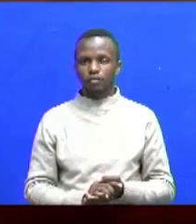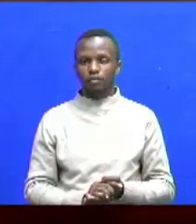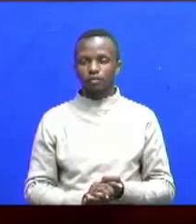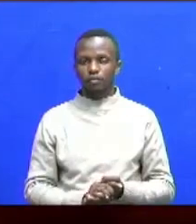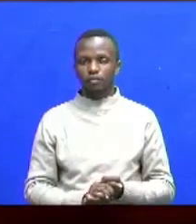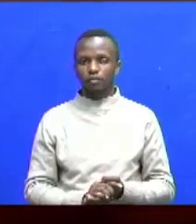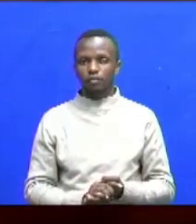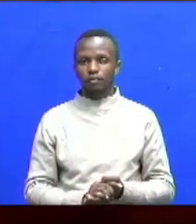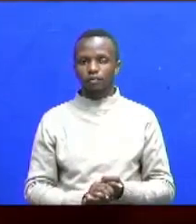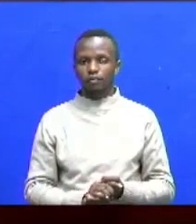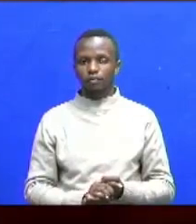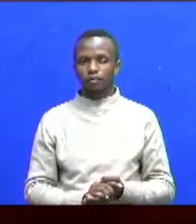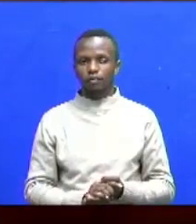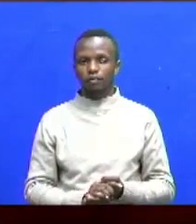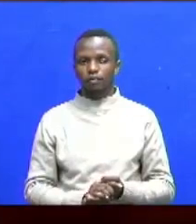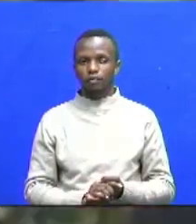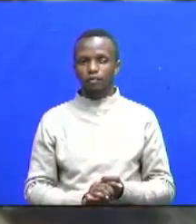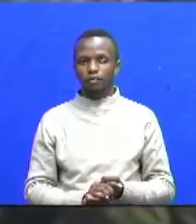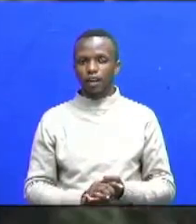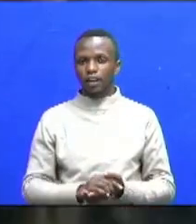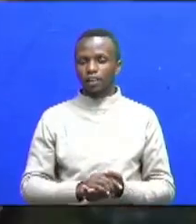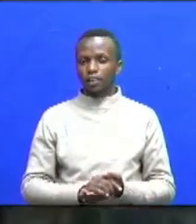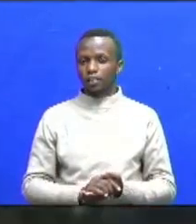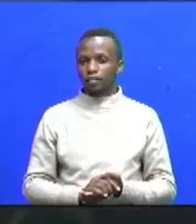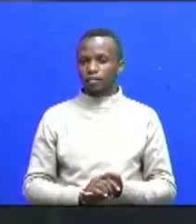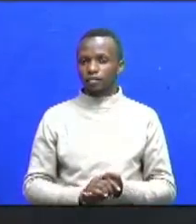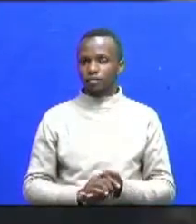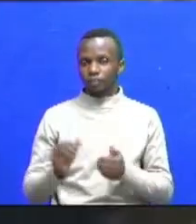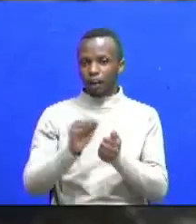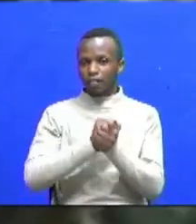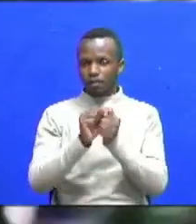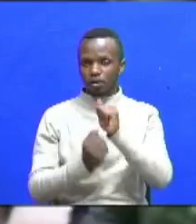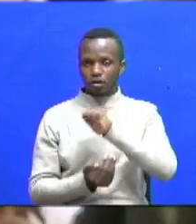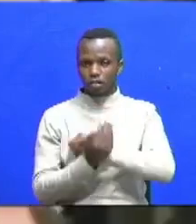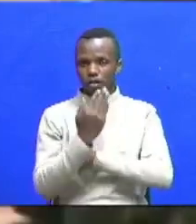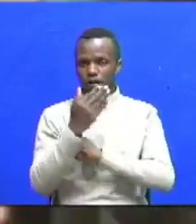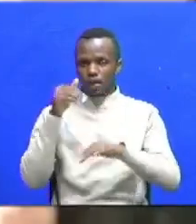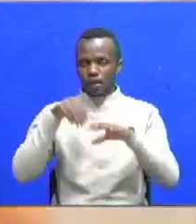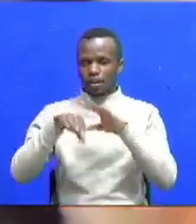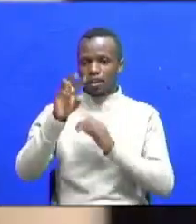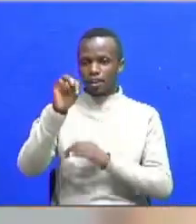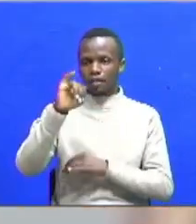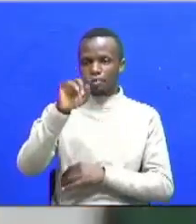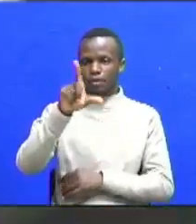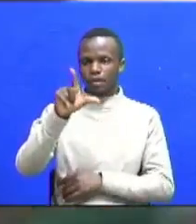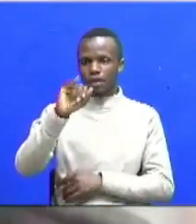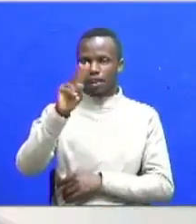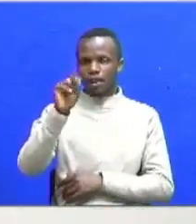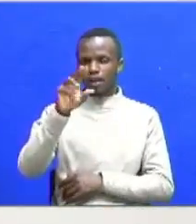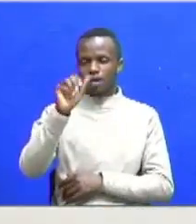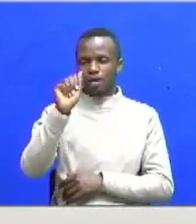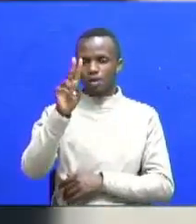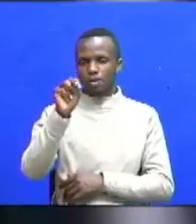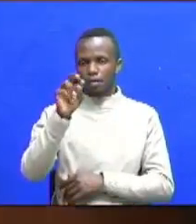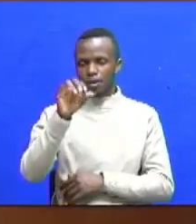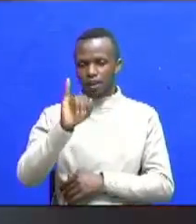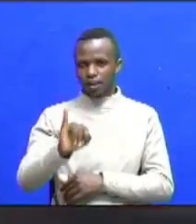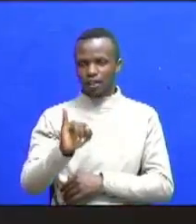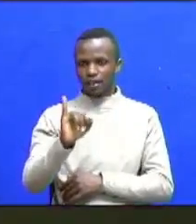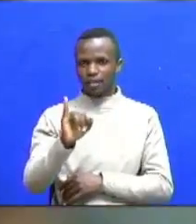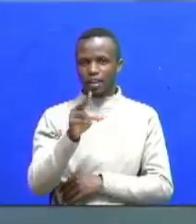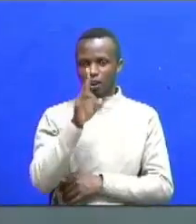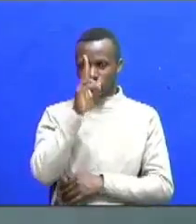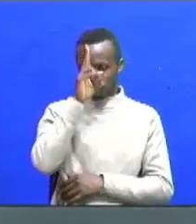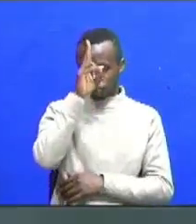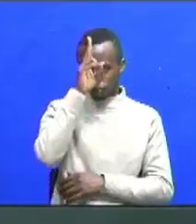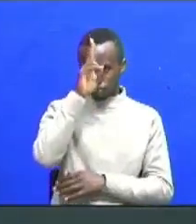is an honorable member of parliament. Friday morning at the Milimani Law Courts, the police made a move of unprecedented defiance to the